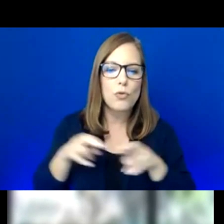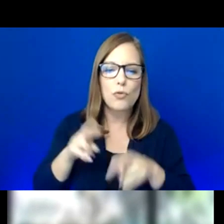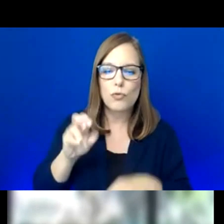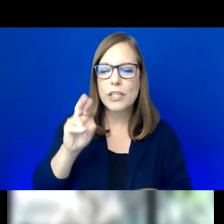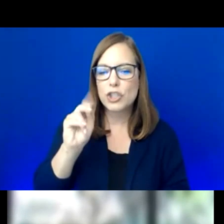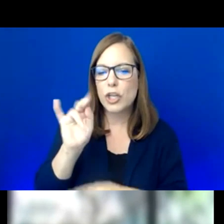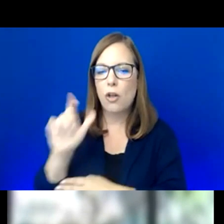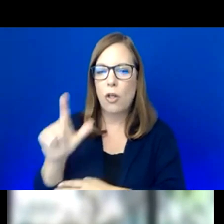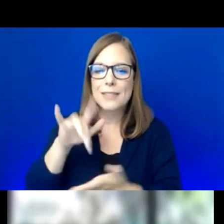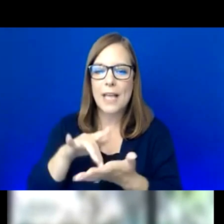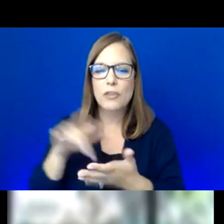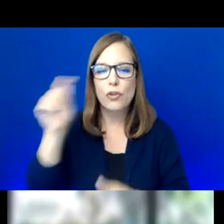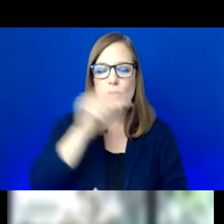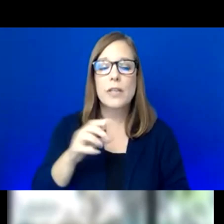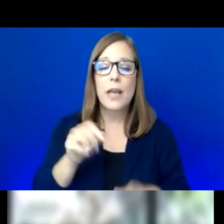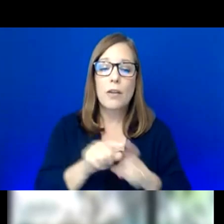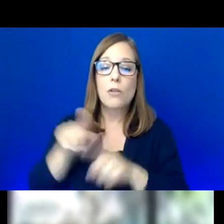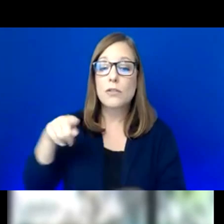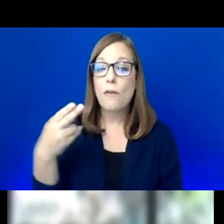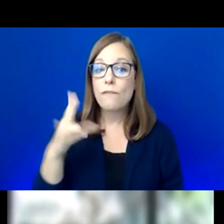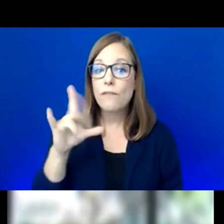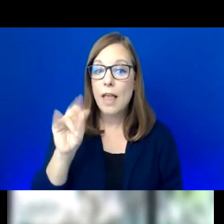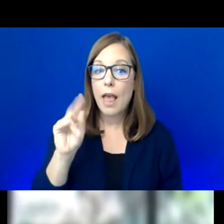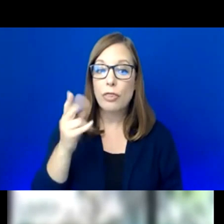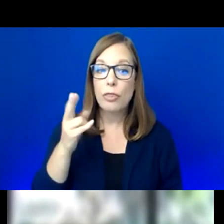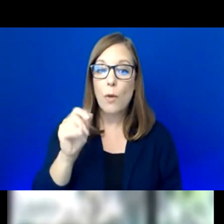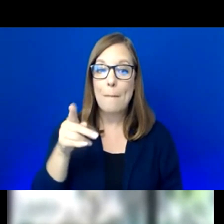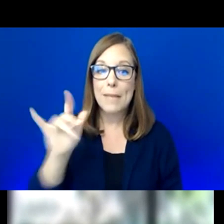also philanthropy. Next slide, please.